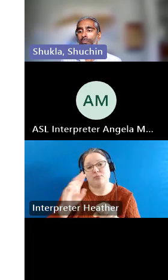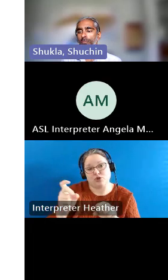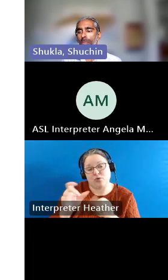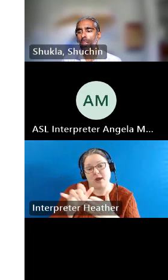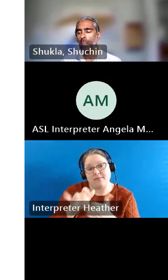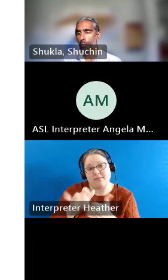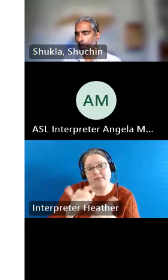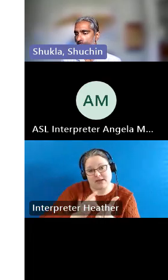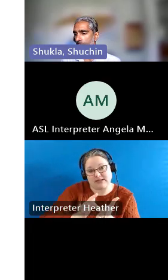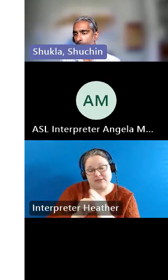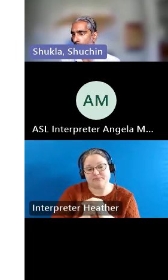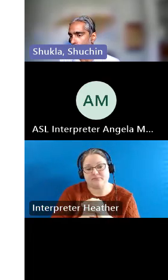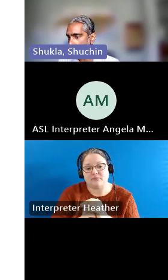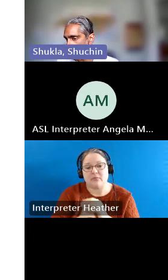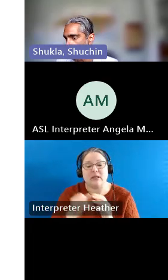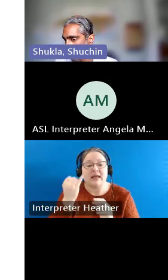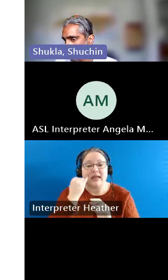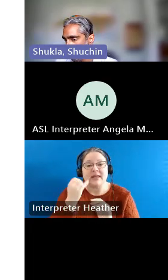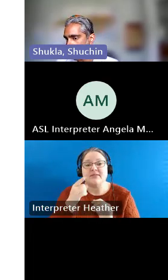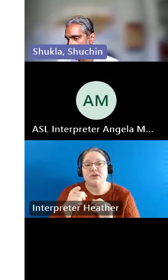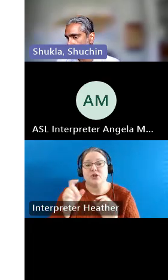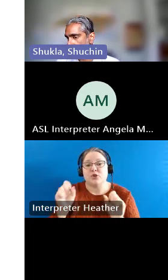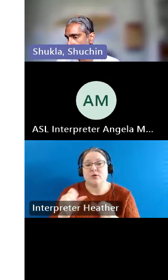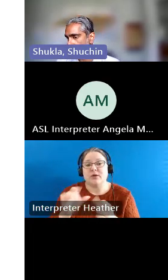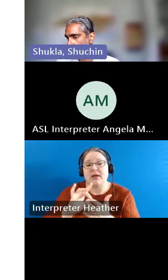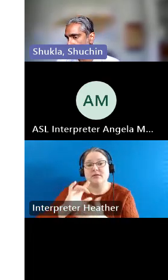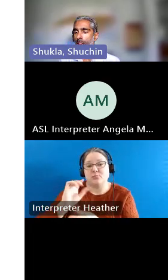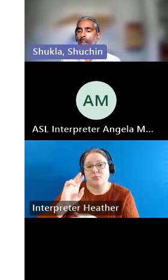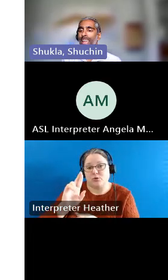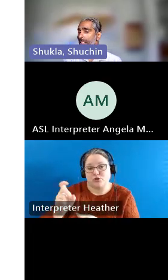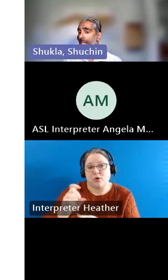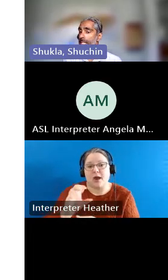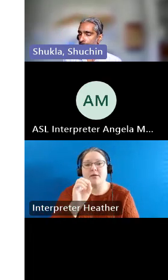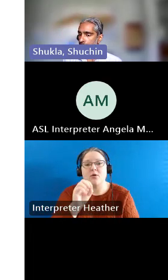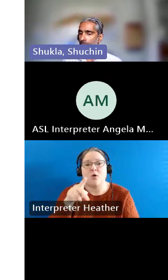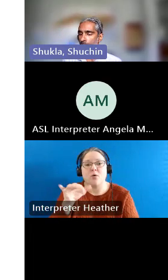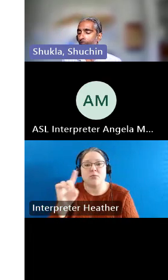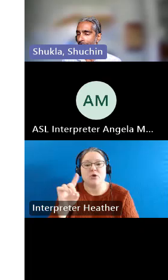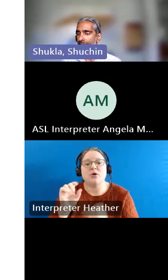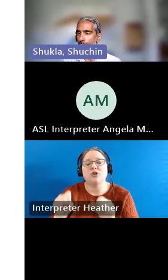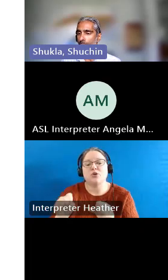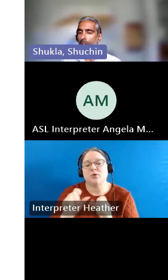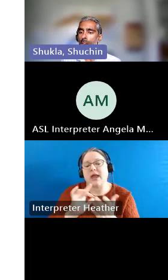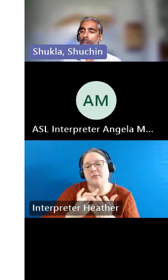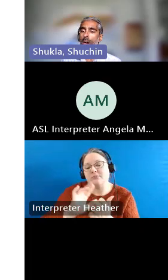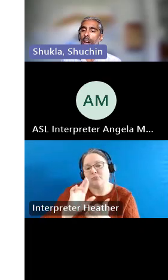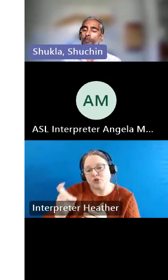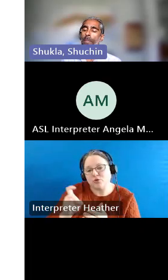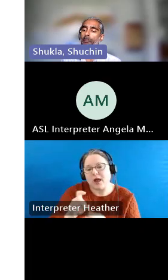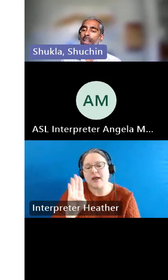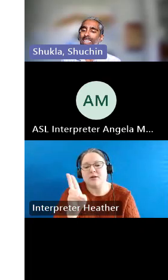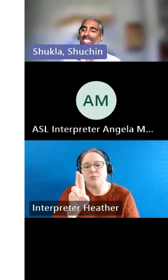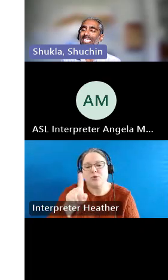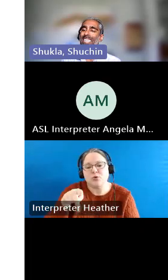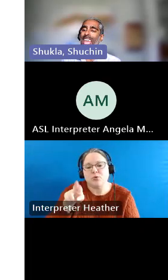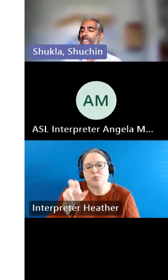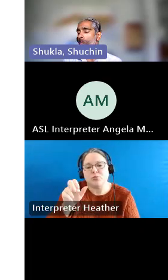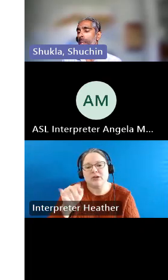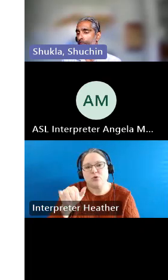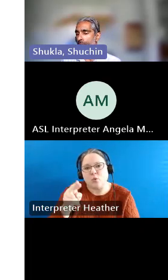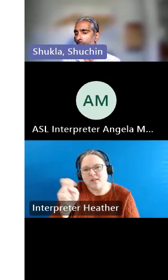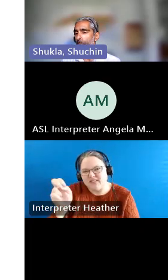medication. If you can prescribe an opioid, you can prescribe buprenorphine. Counseling is optional. You don't have to do it. And